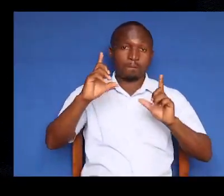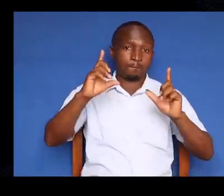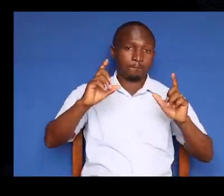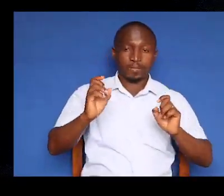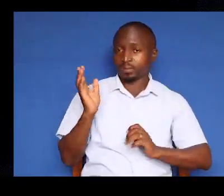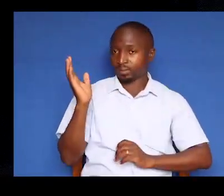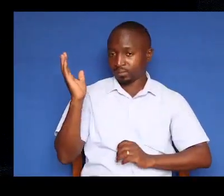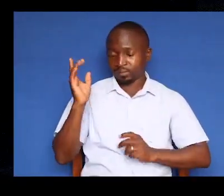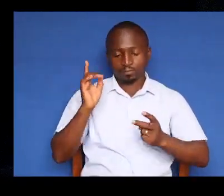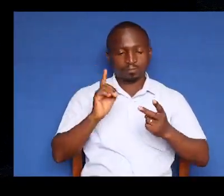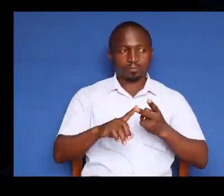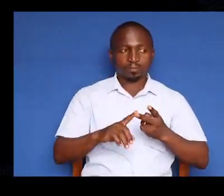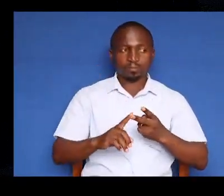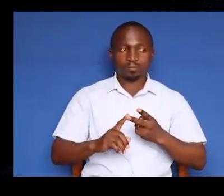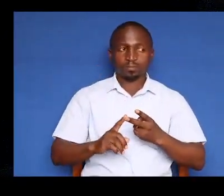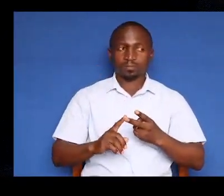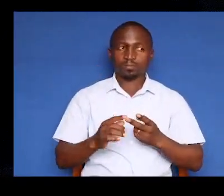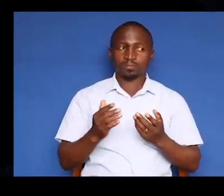Here we have